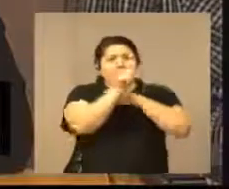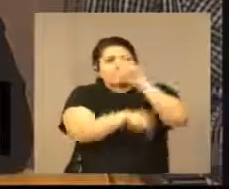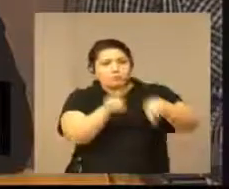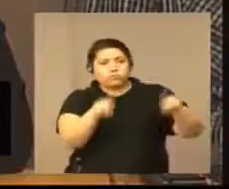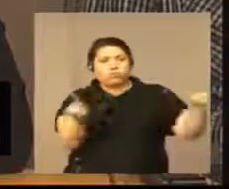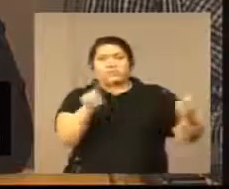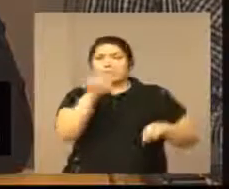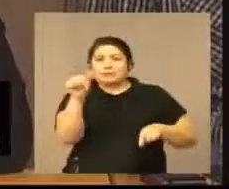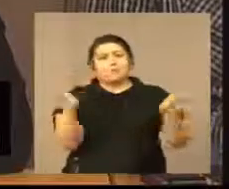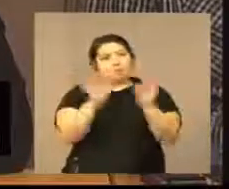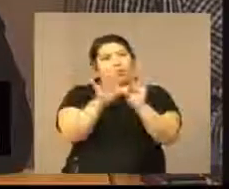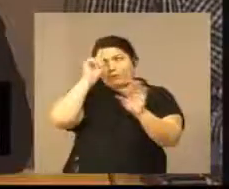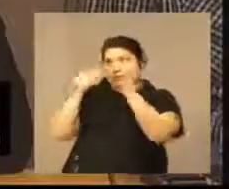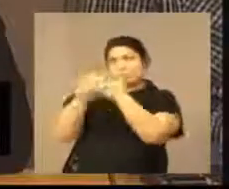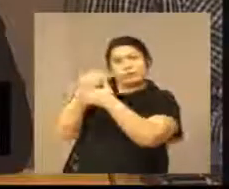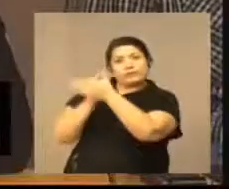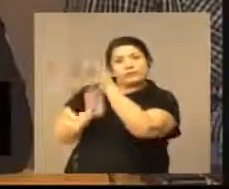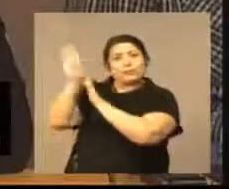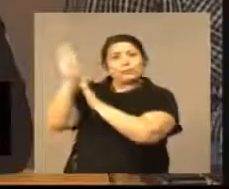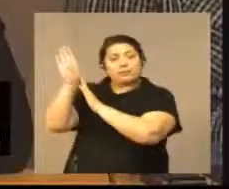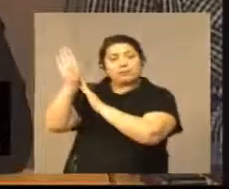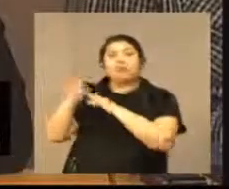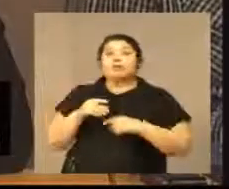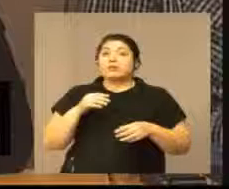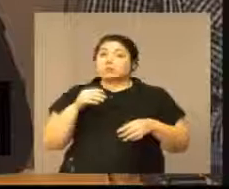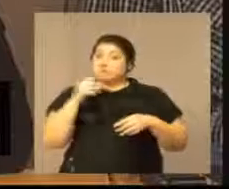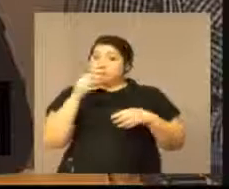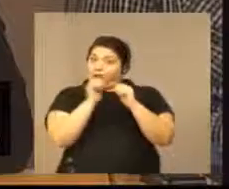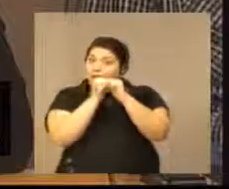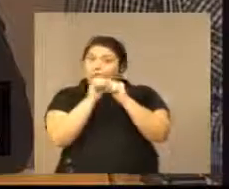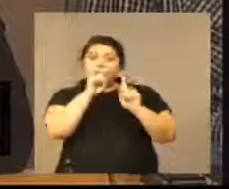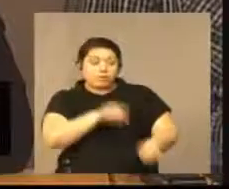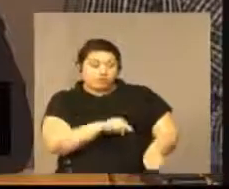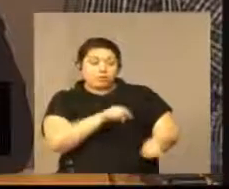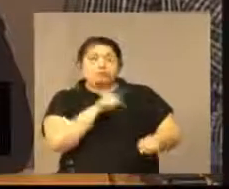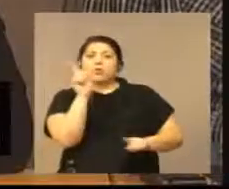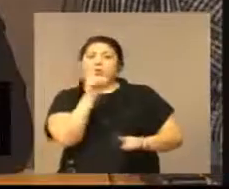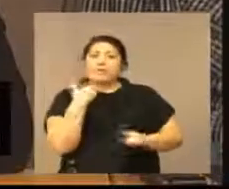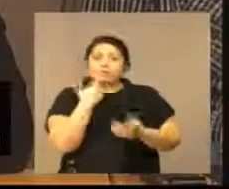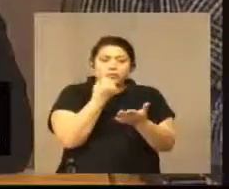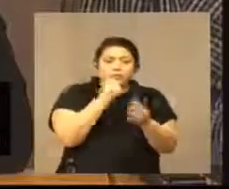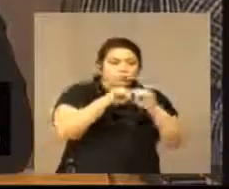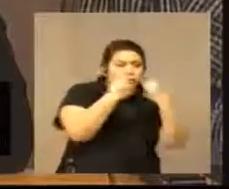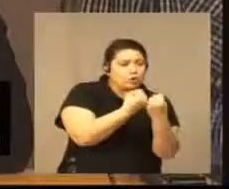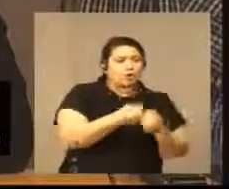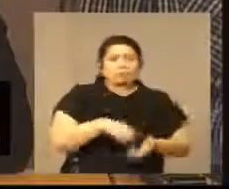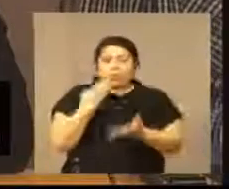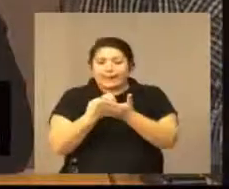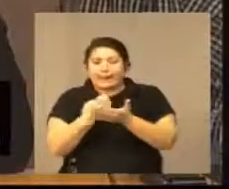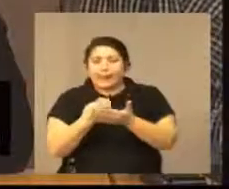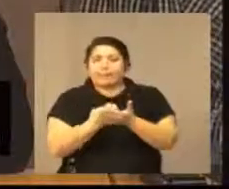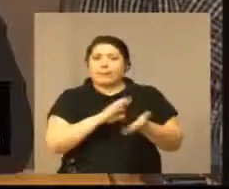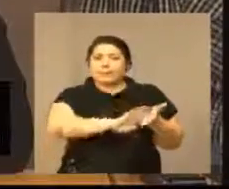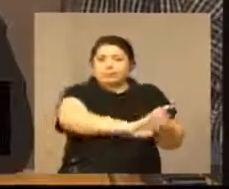developments, particularly when it comes to addressing the root causes of social and economic exclusion